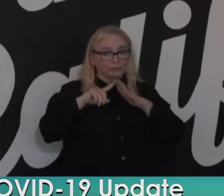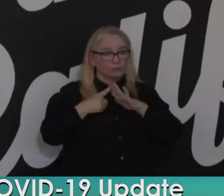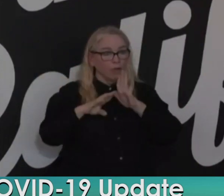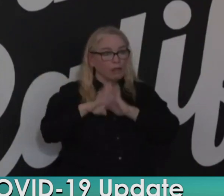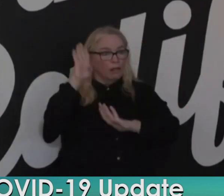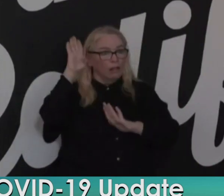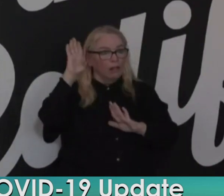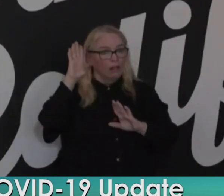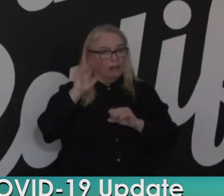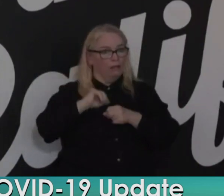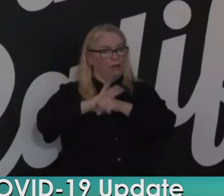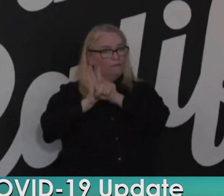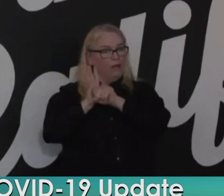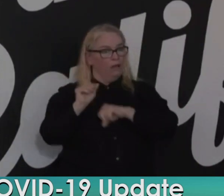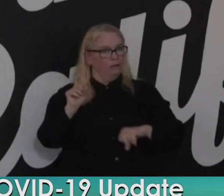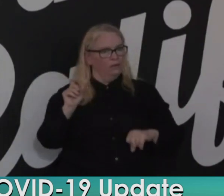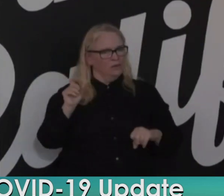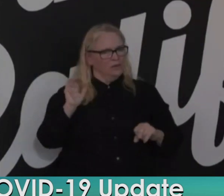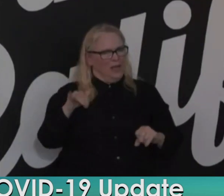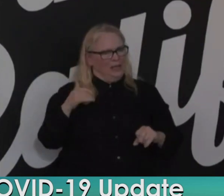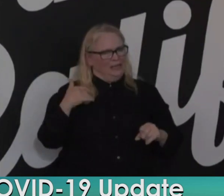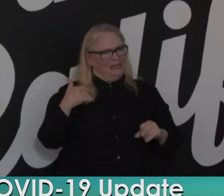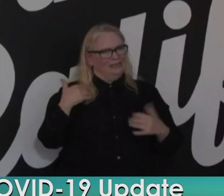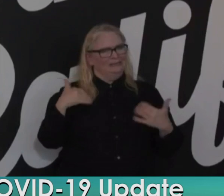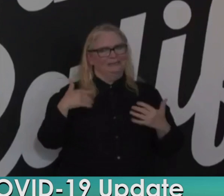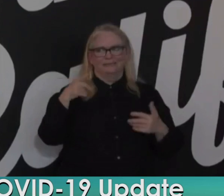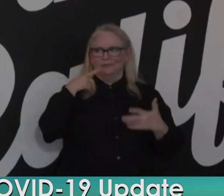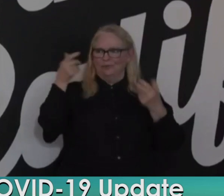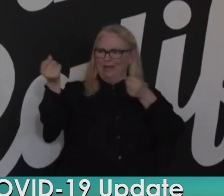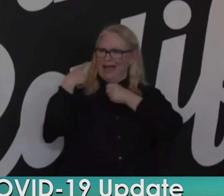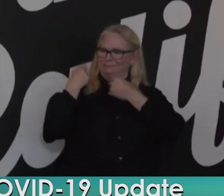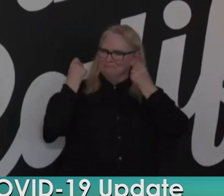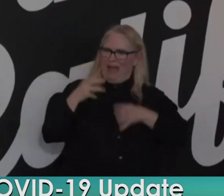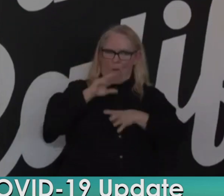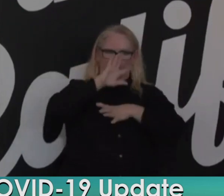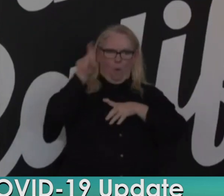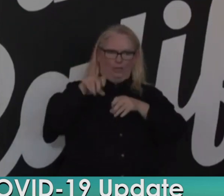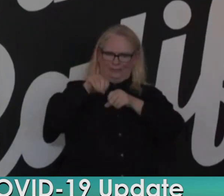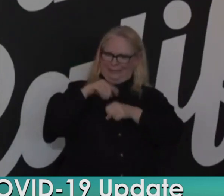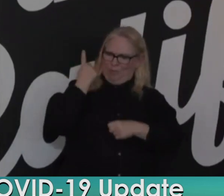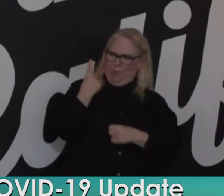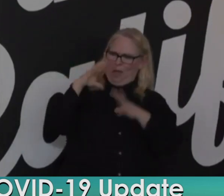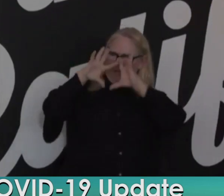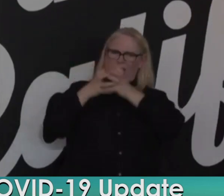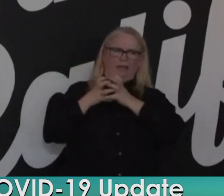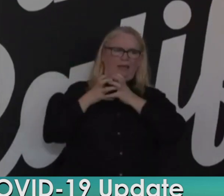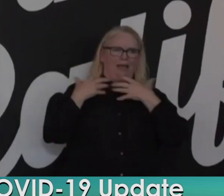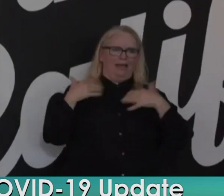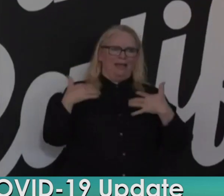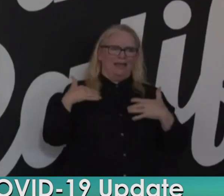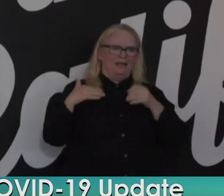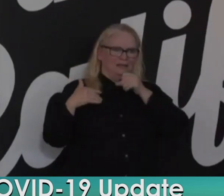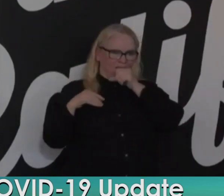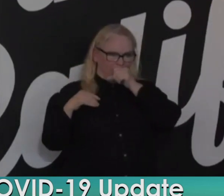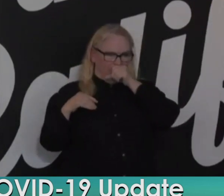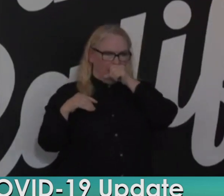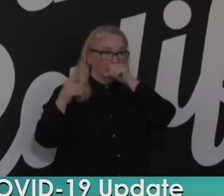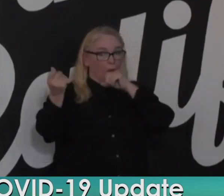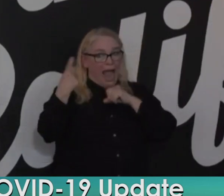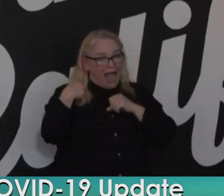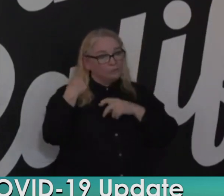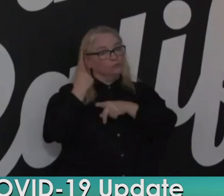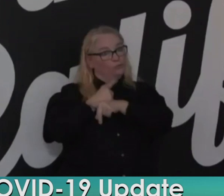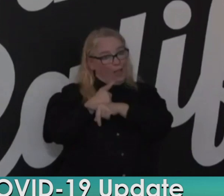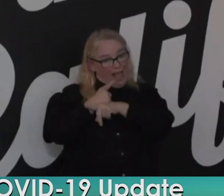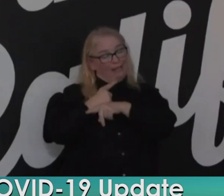more questions to those questions, and they're all open-ended questions and they're the right questions to ask. So the questions we're asking in real time, we're trying to